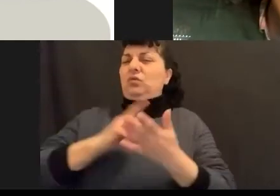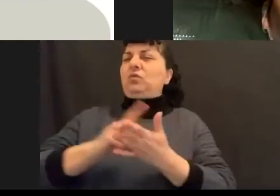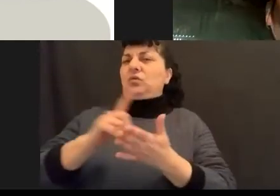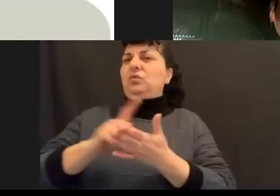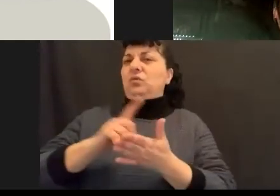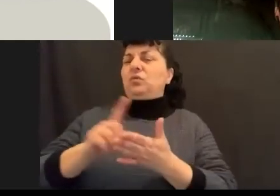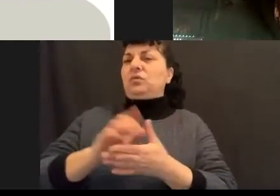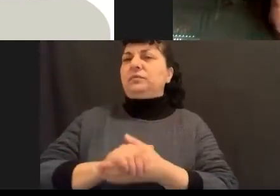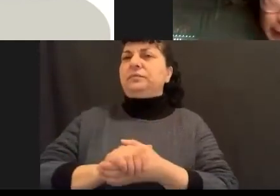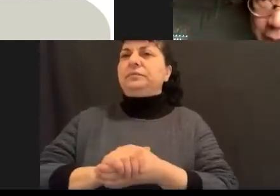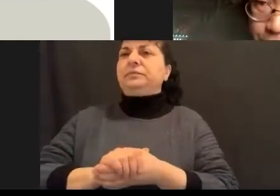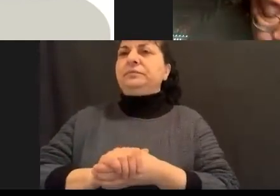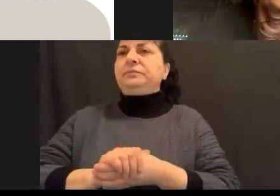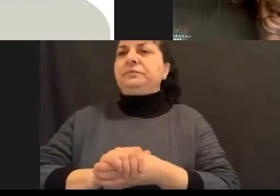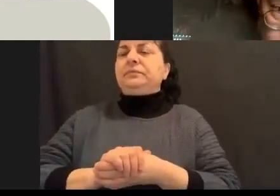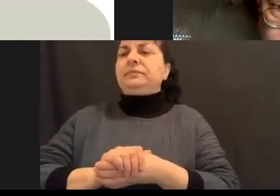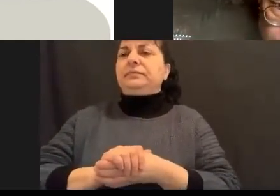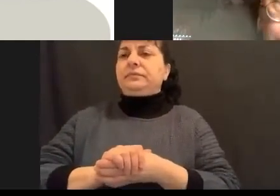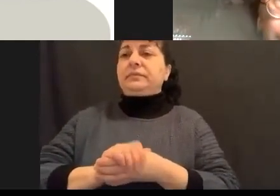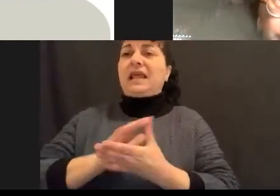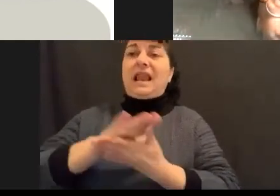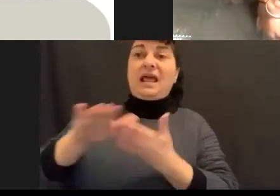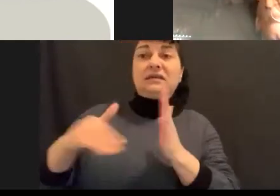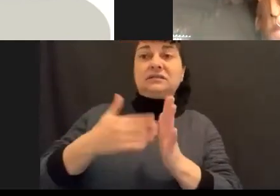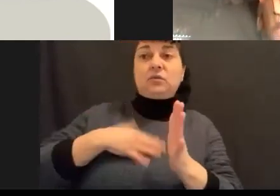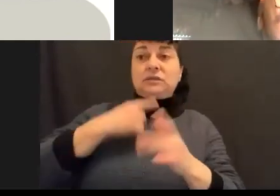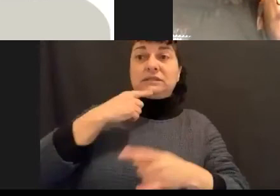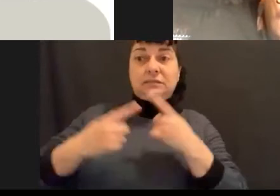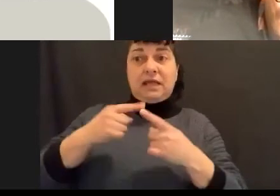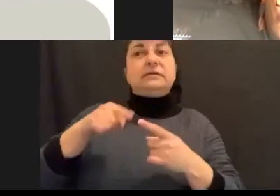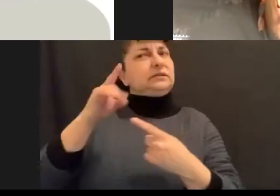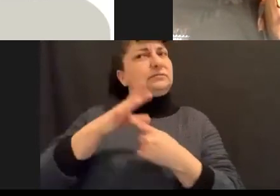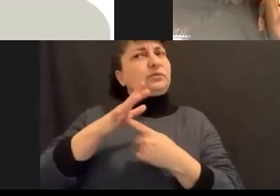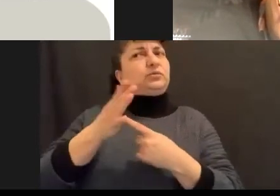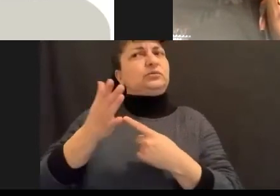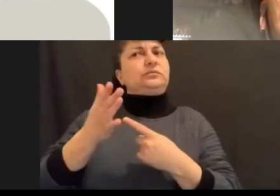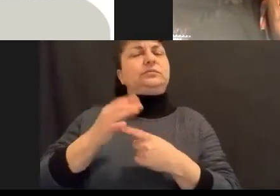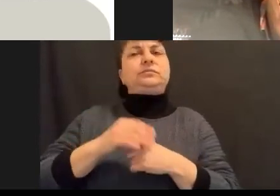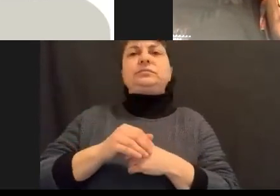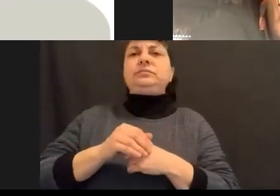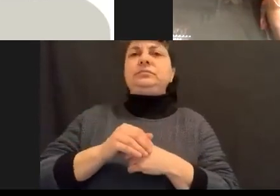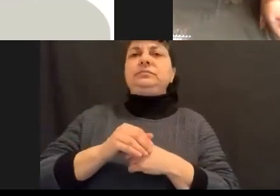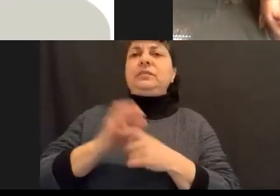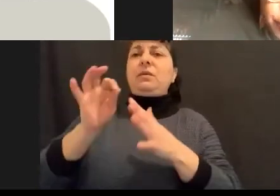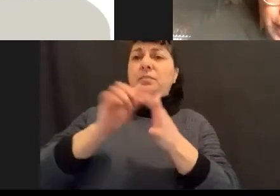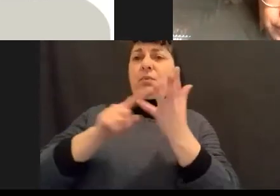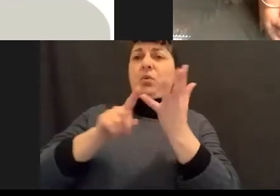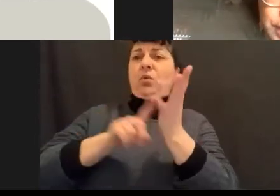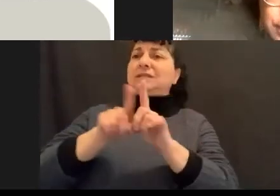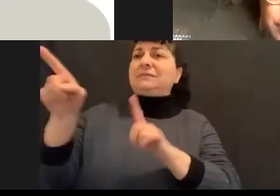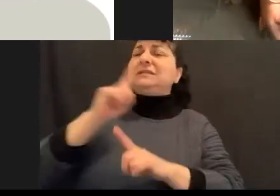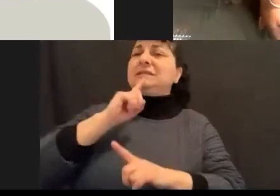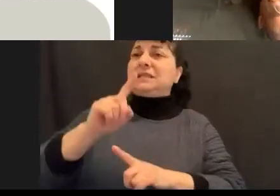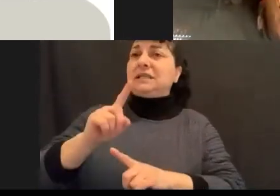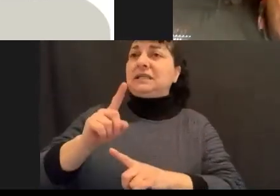chat. Finally, and of course, most importantly, as Paul said, we do have a way through this ultimately, which is through